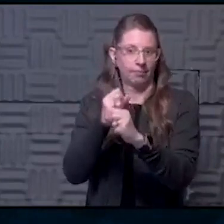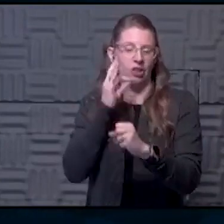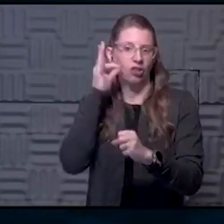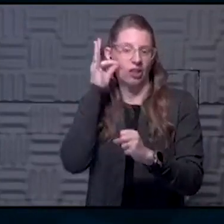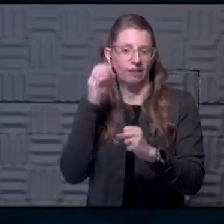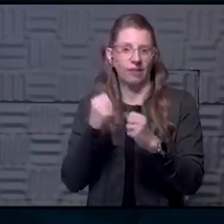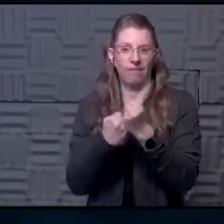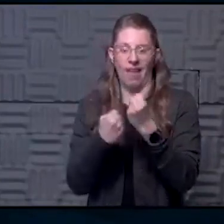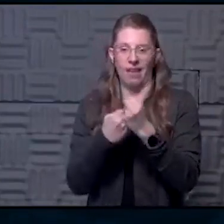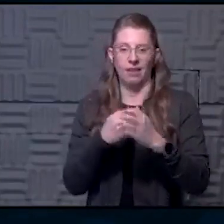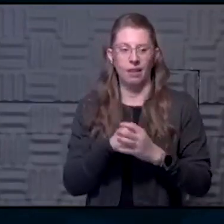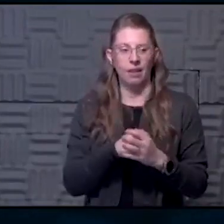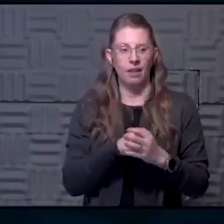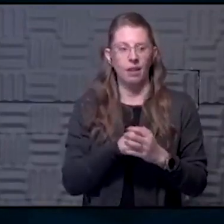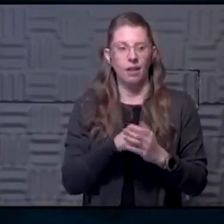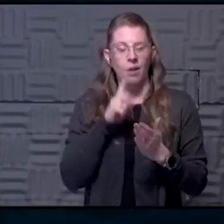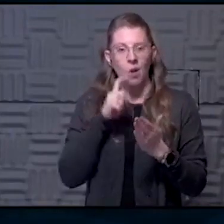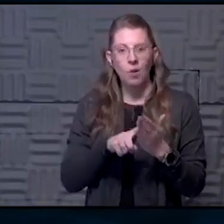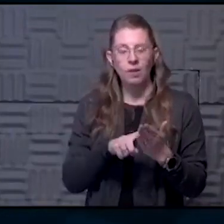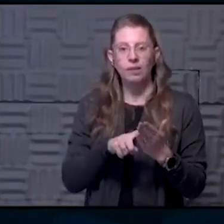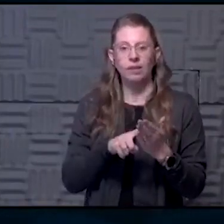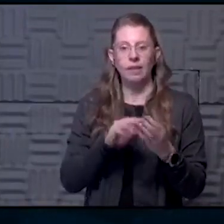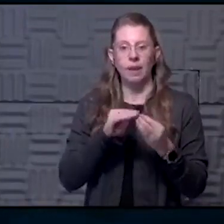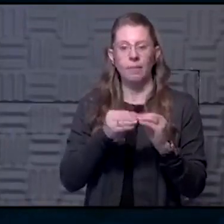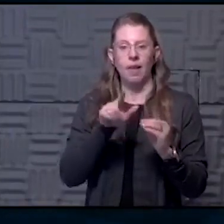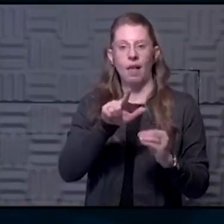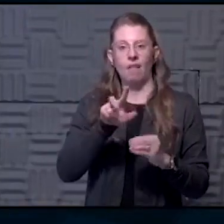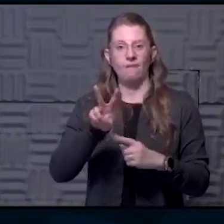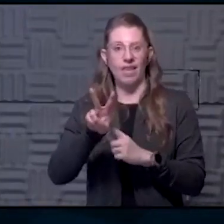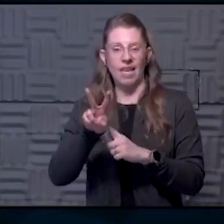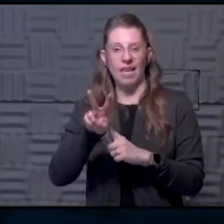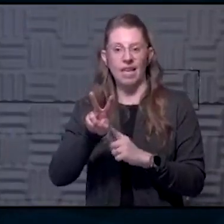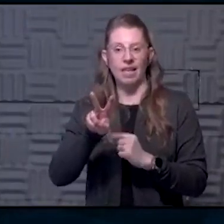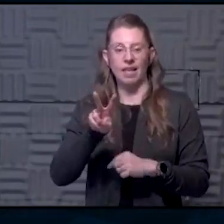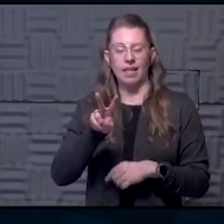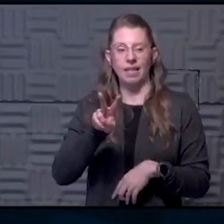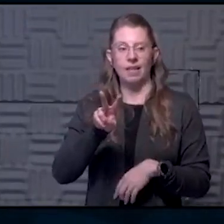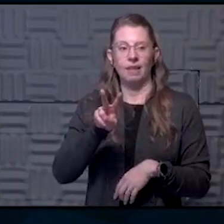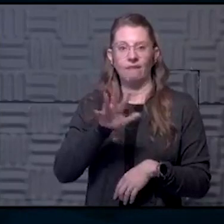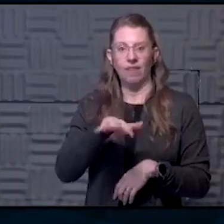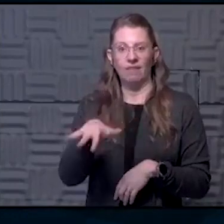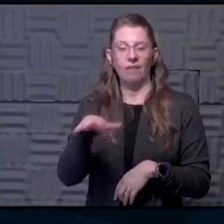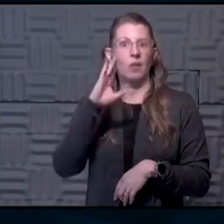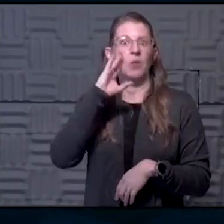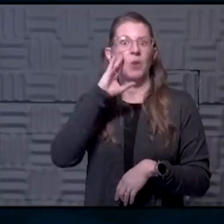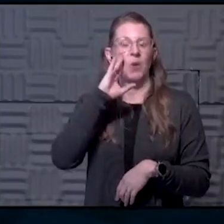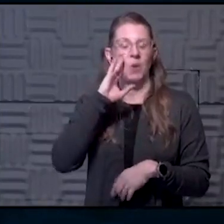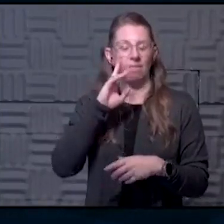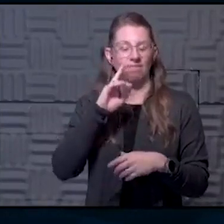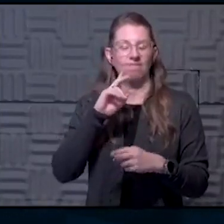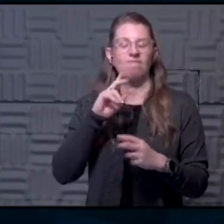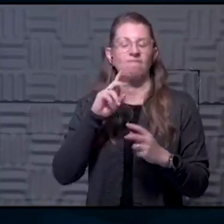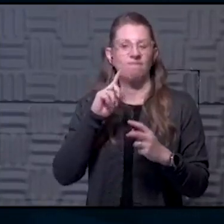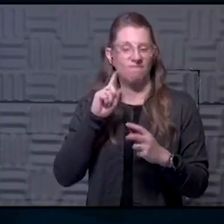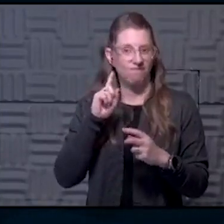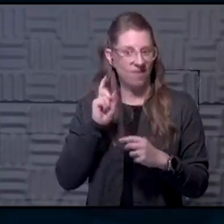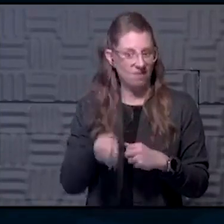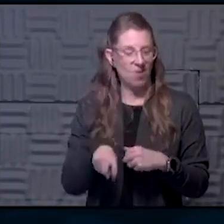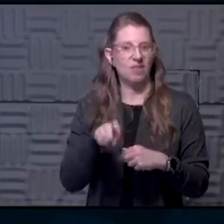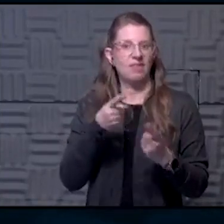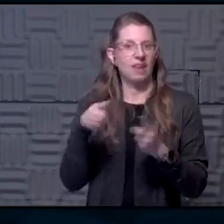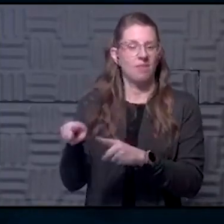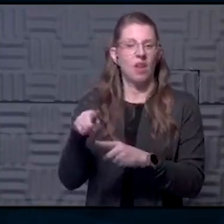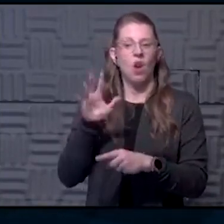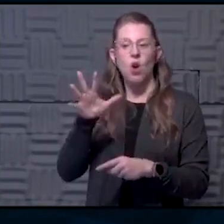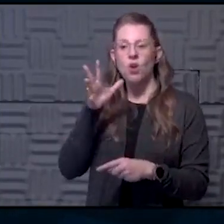that the Super Bowl numeral numbers were LV this year, 55, she knew it was meant to be. When her